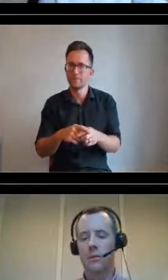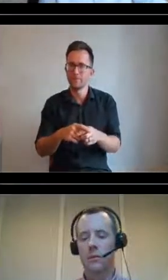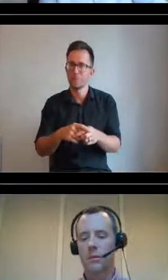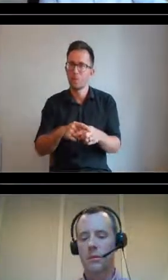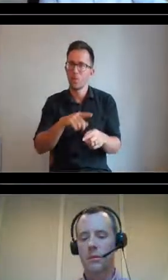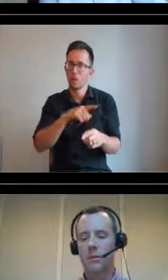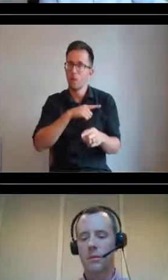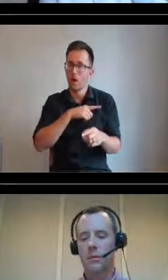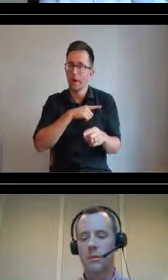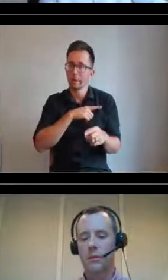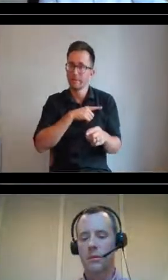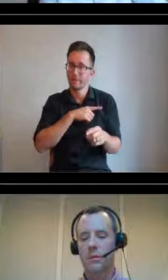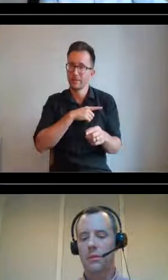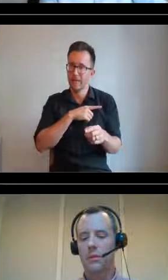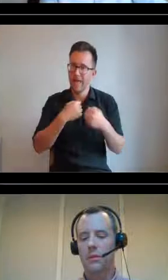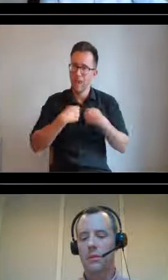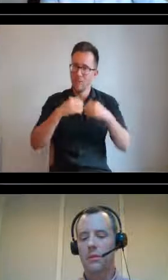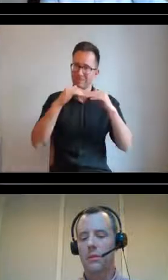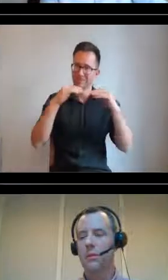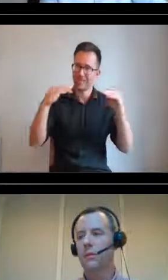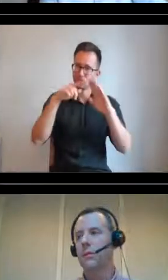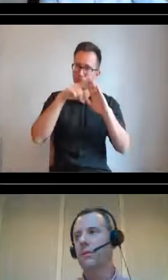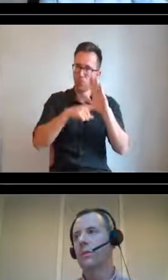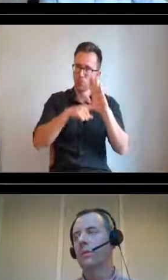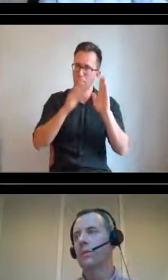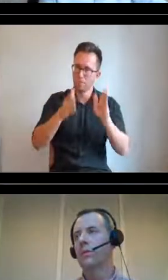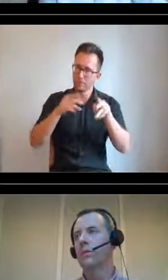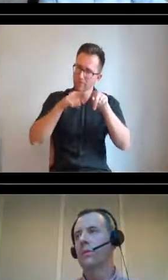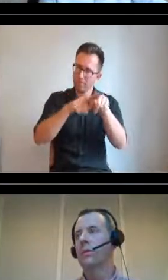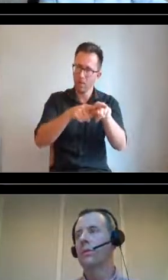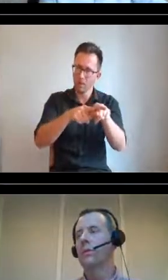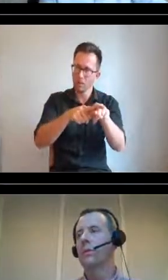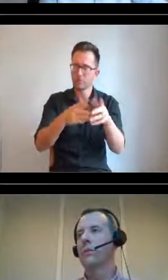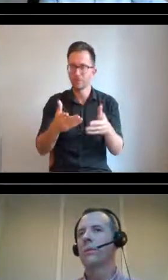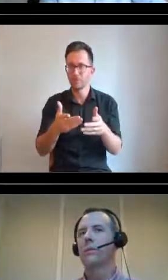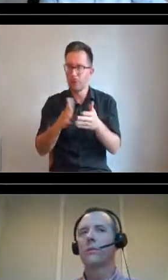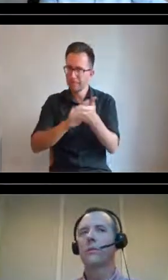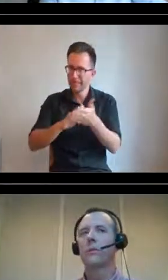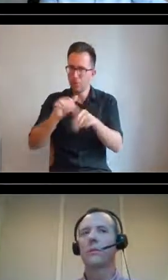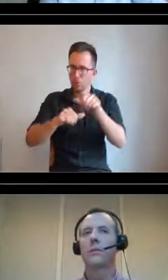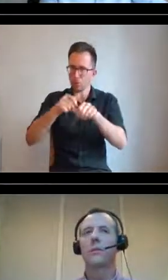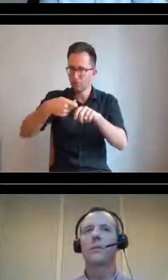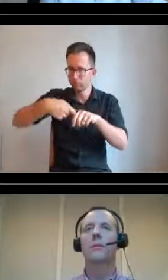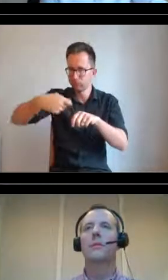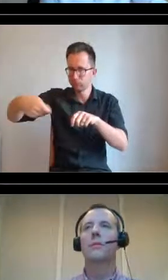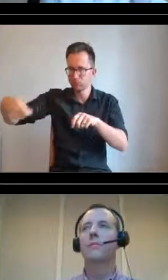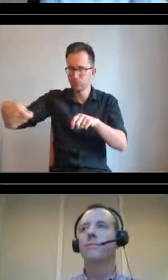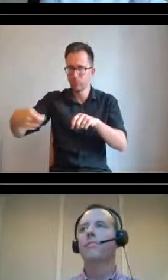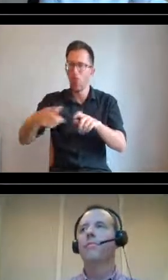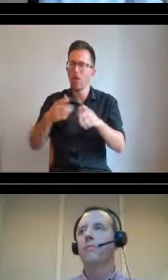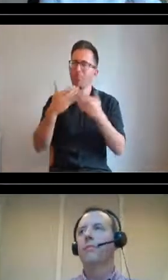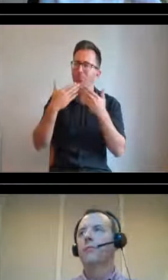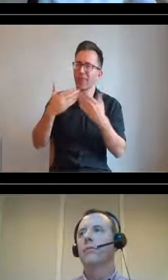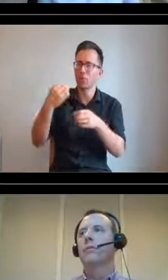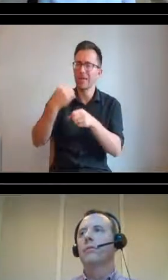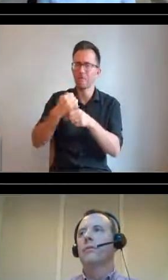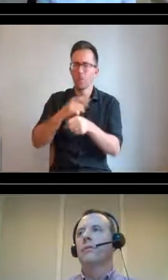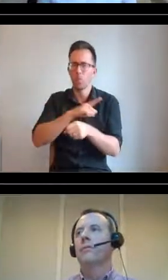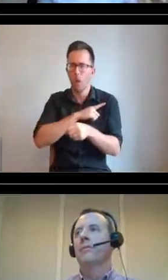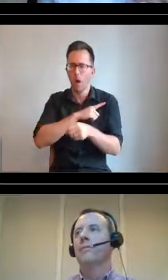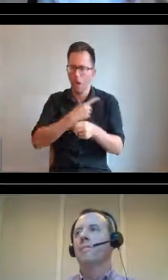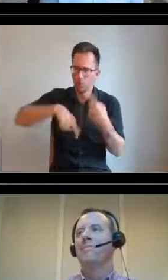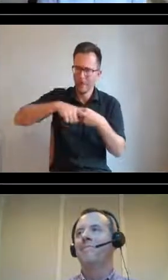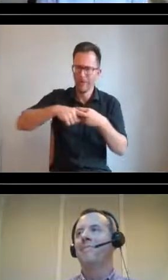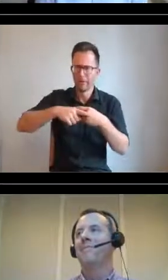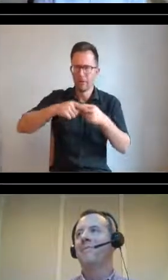premise of the standard. Thank you, Gary. I think it's just useful to explain. Sometimes we all use language that we just expect everybody